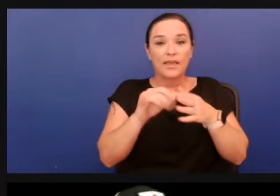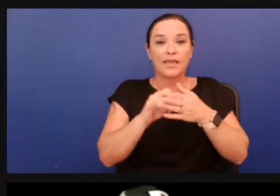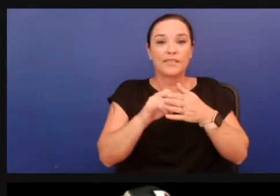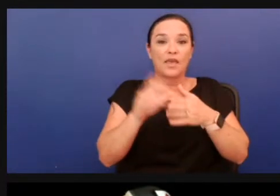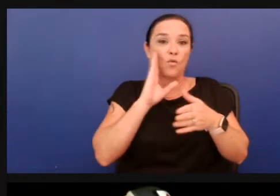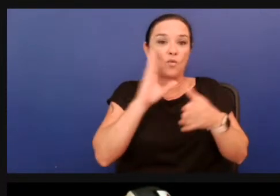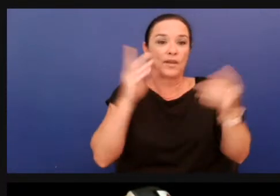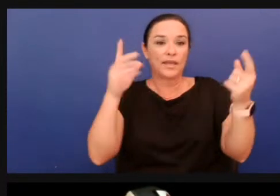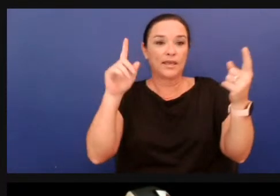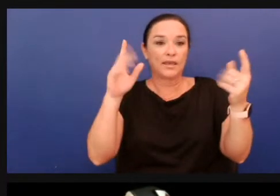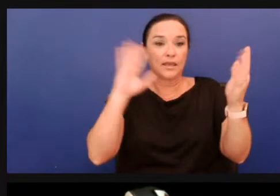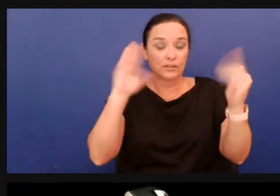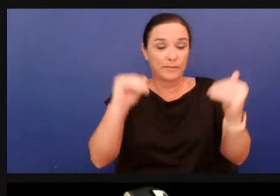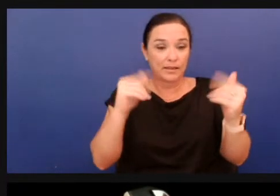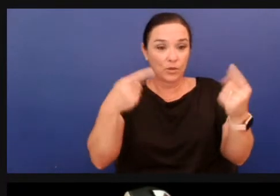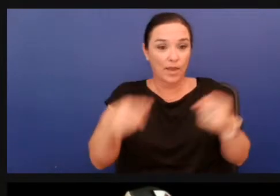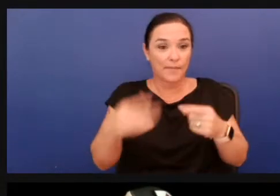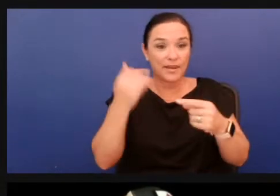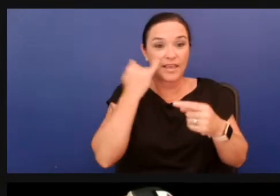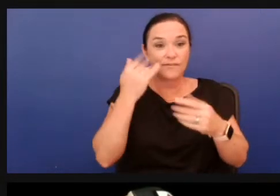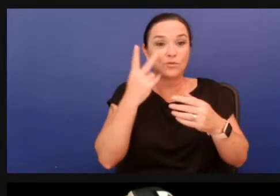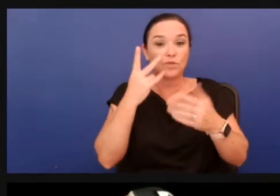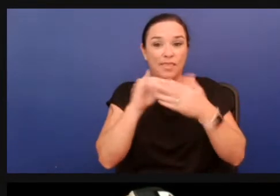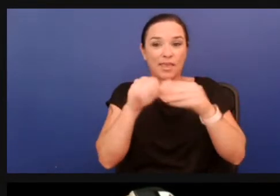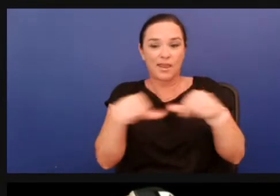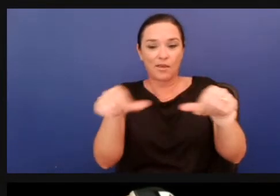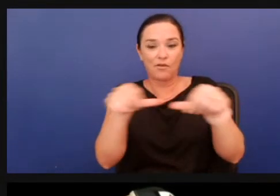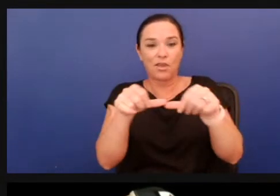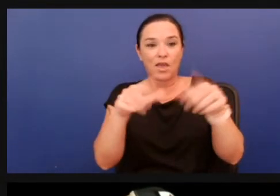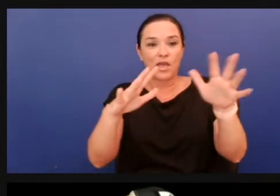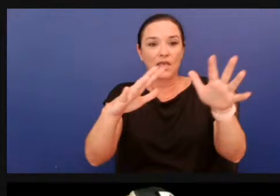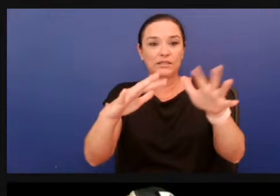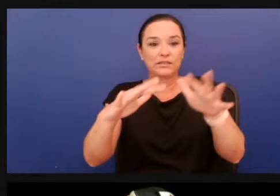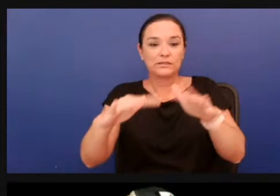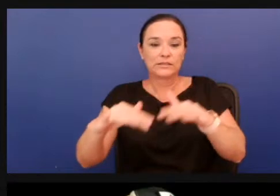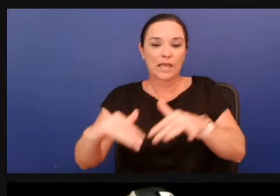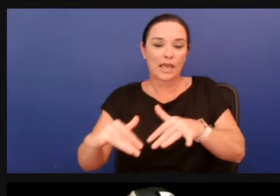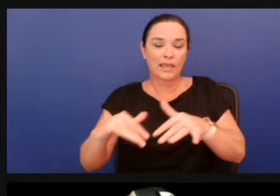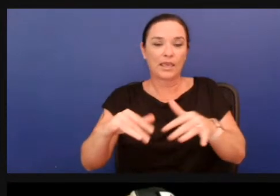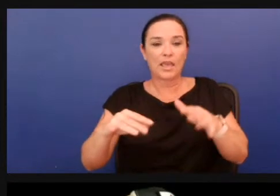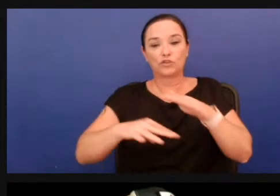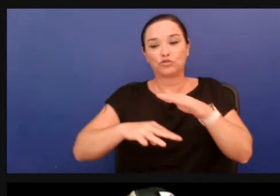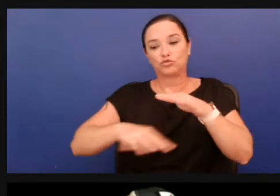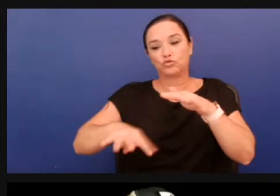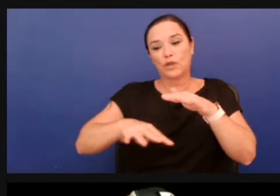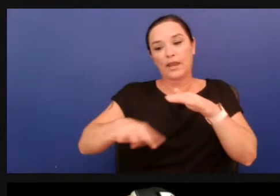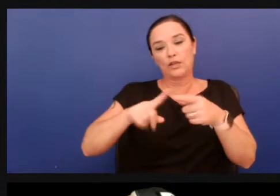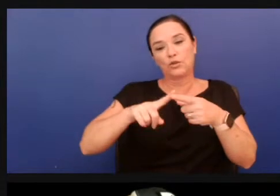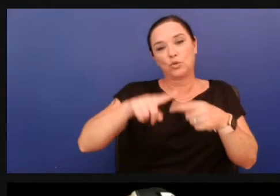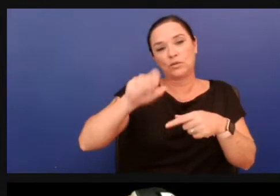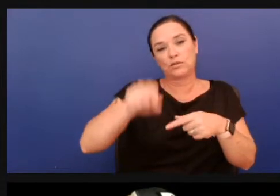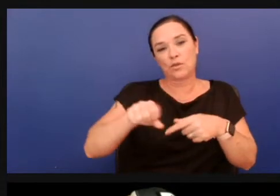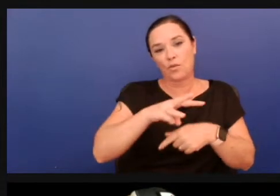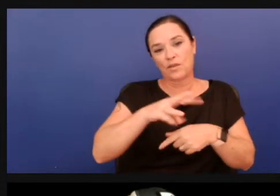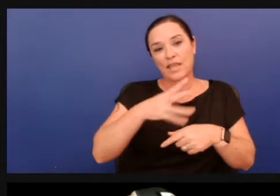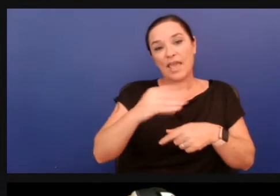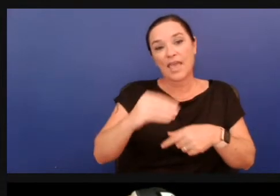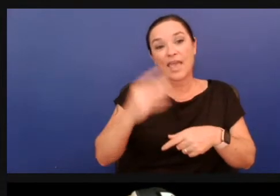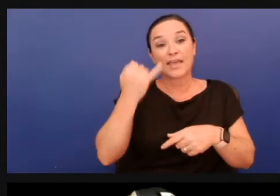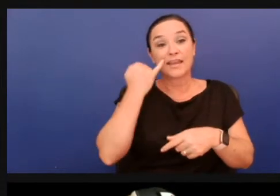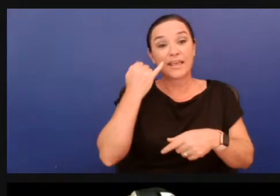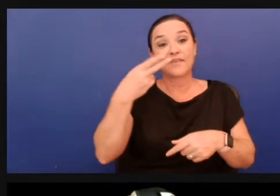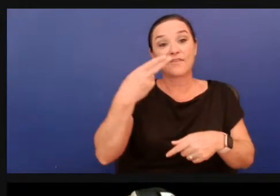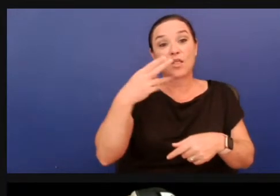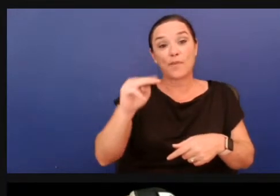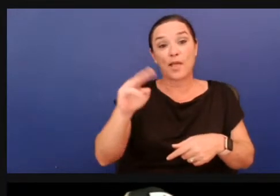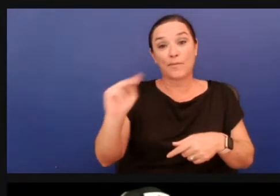you saw that area sagging and draining to the southwest, and also could be expected if you saw Hale Mau